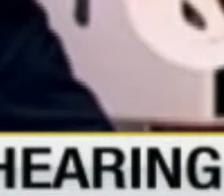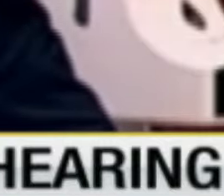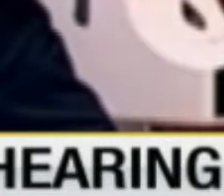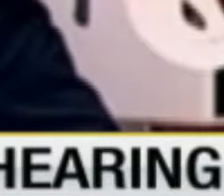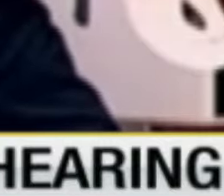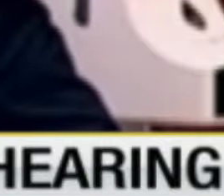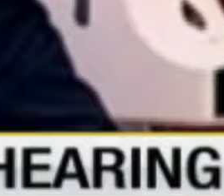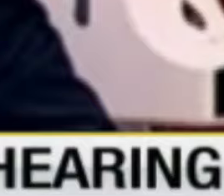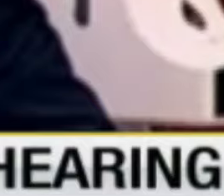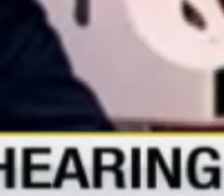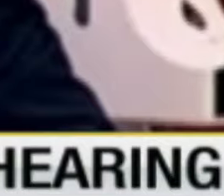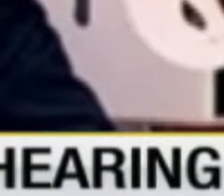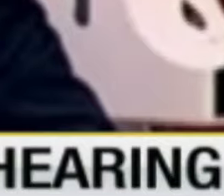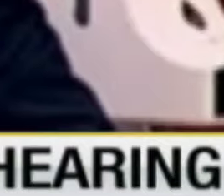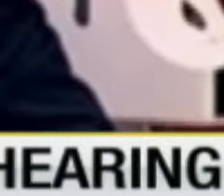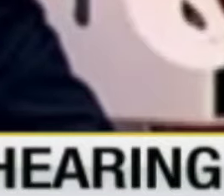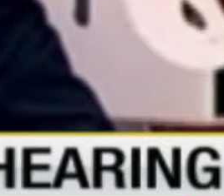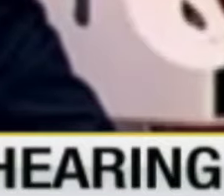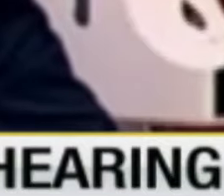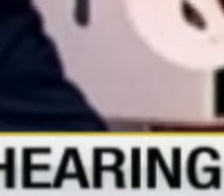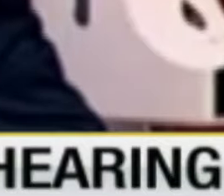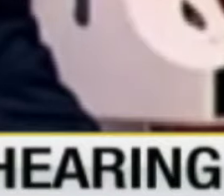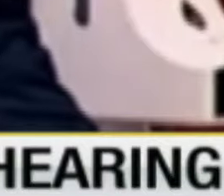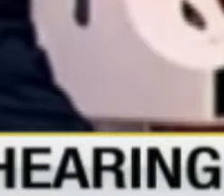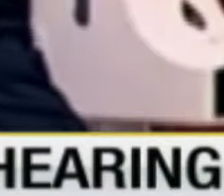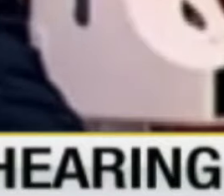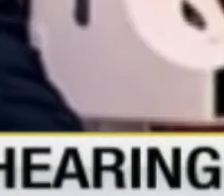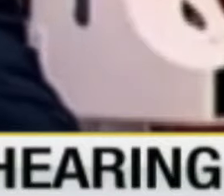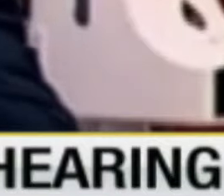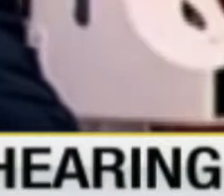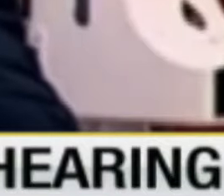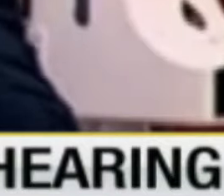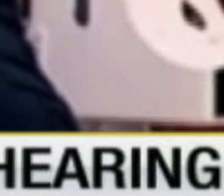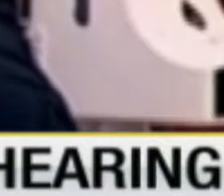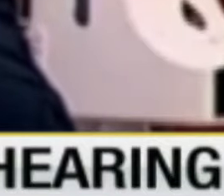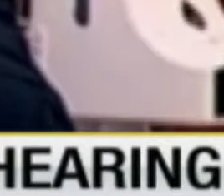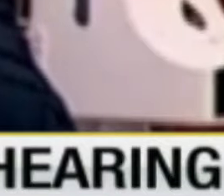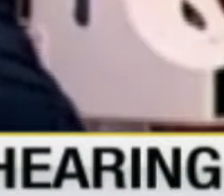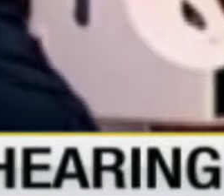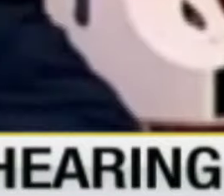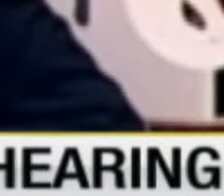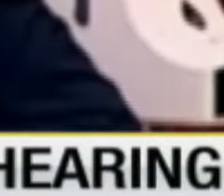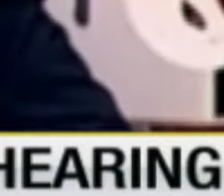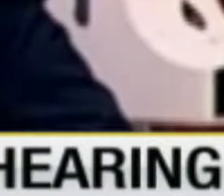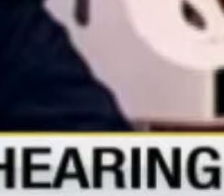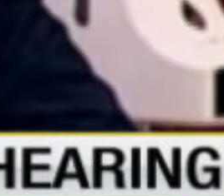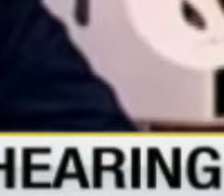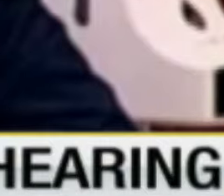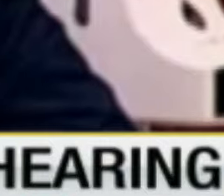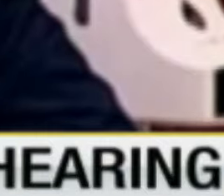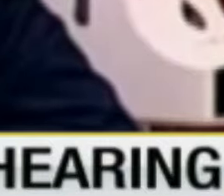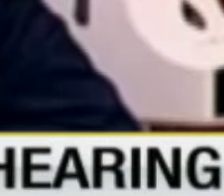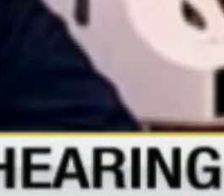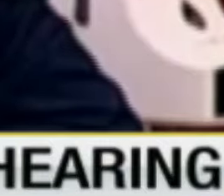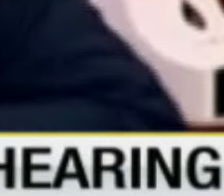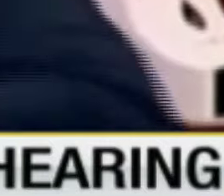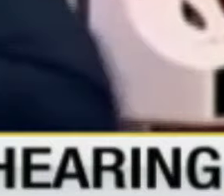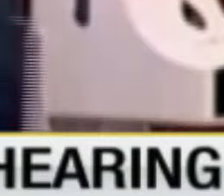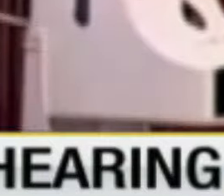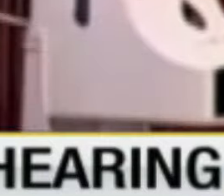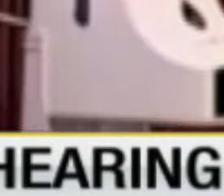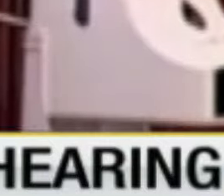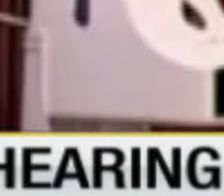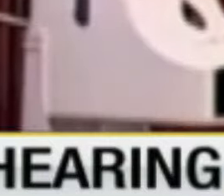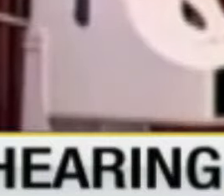forgery of documents, and those documents have been filed, and they're before you,